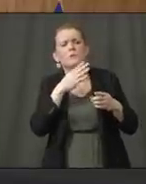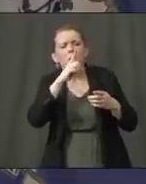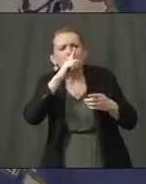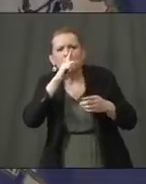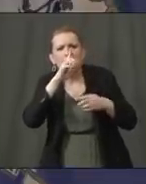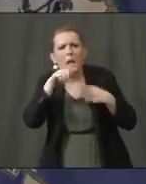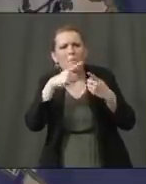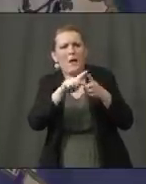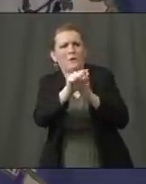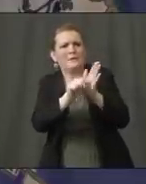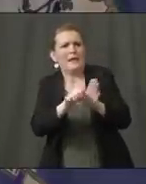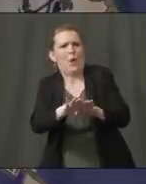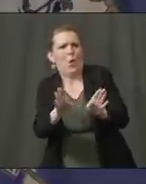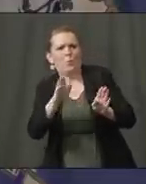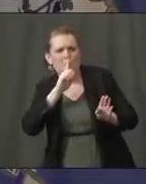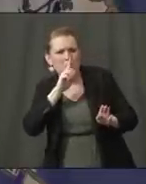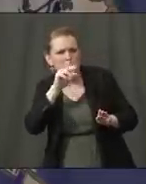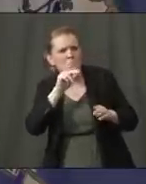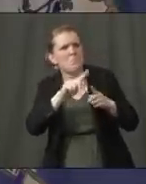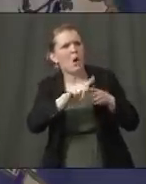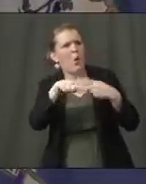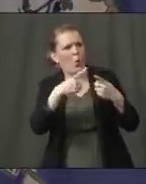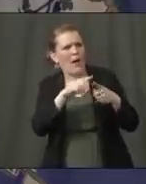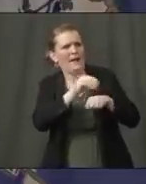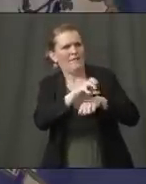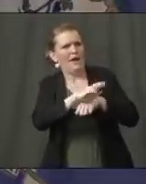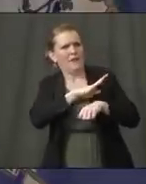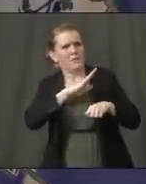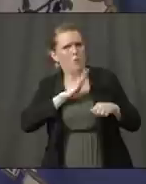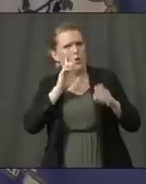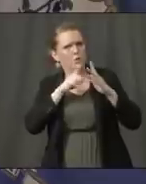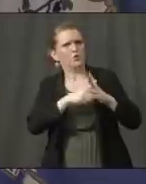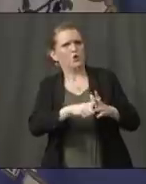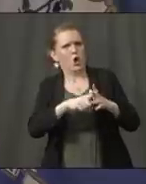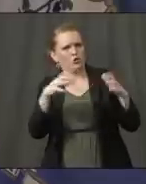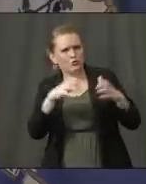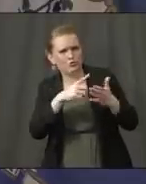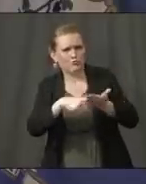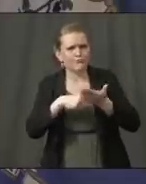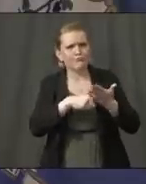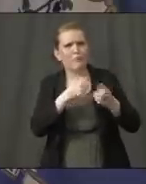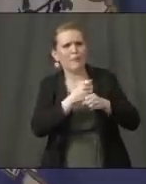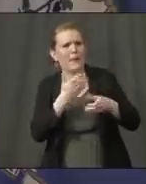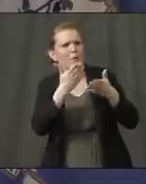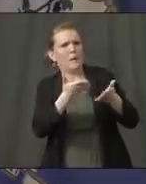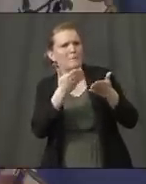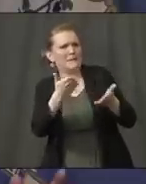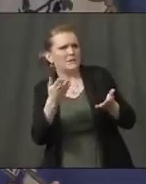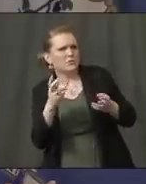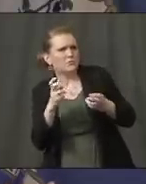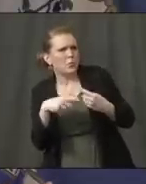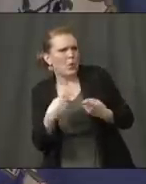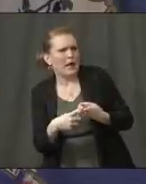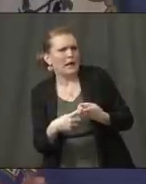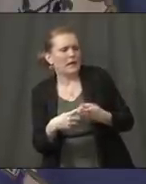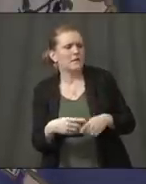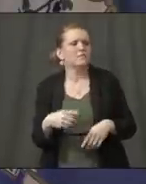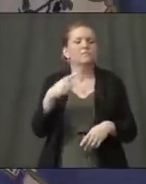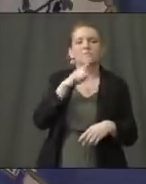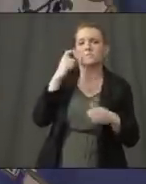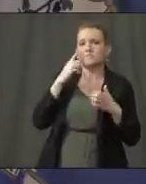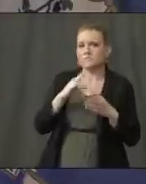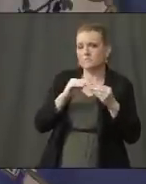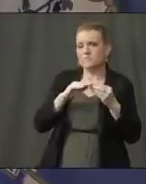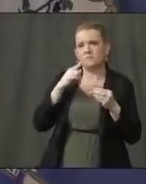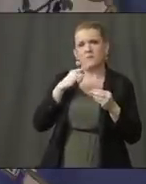Oh, I want an action plan, and I want an action plan as soon as I can. Let's say how we can do some preliminary